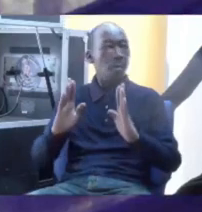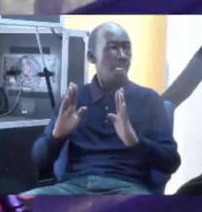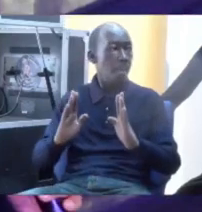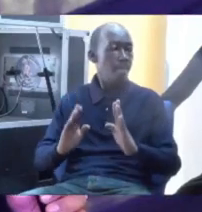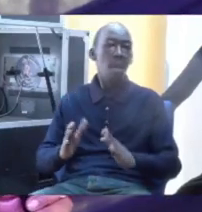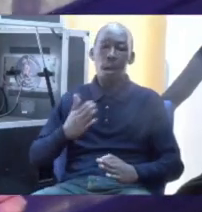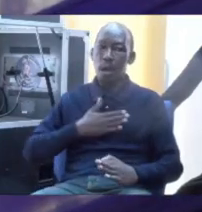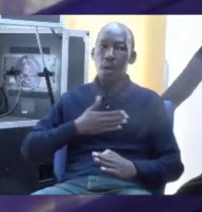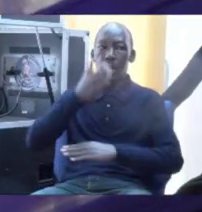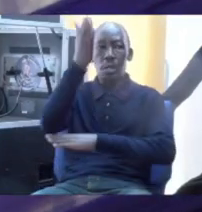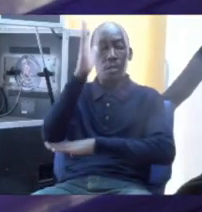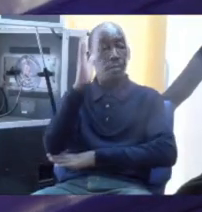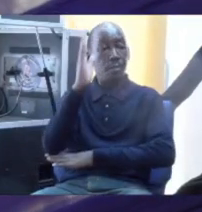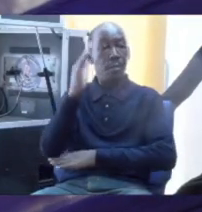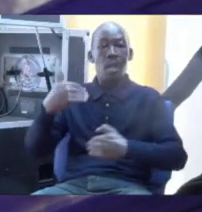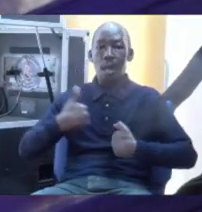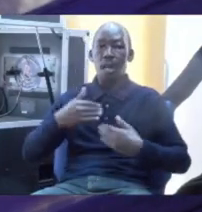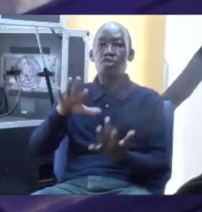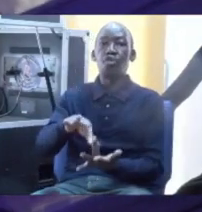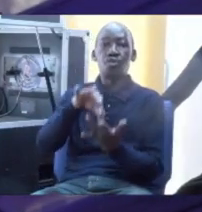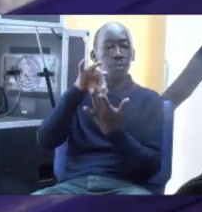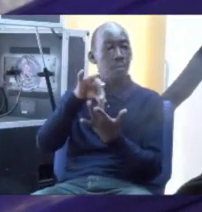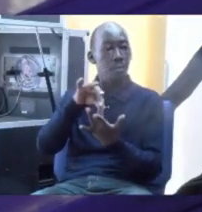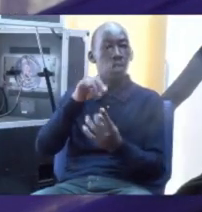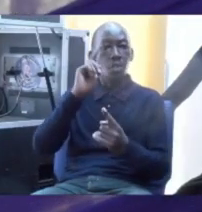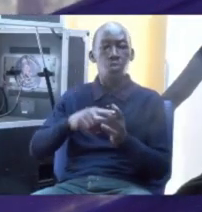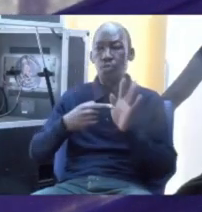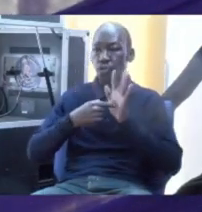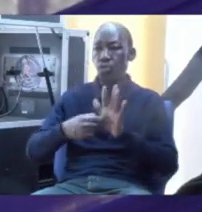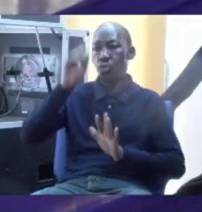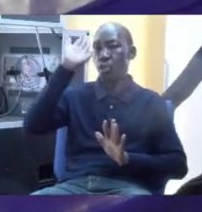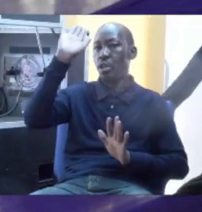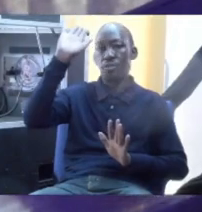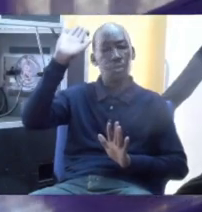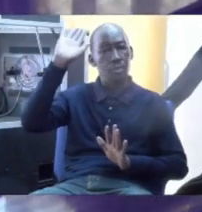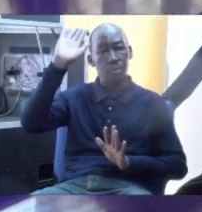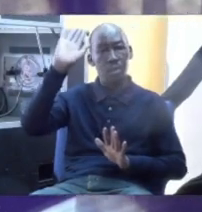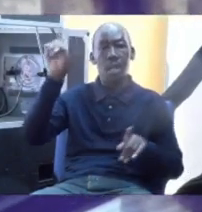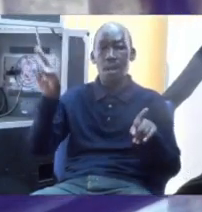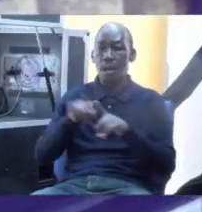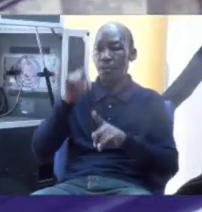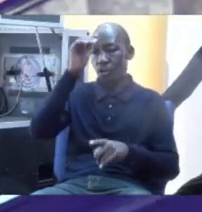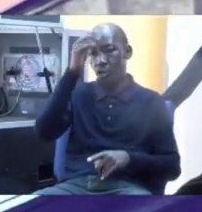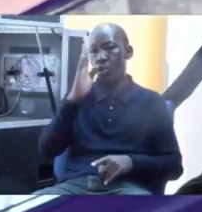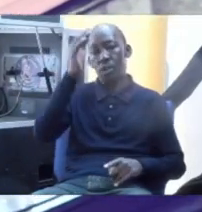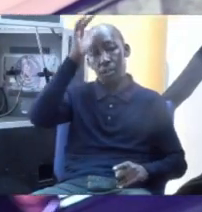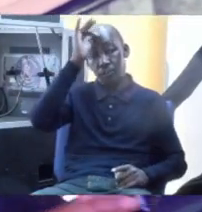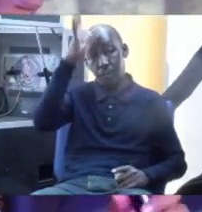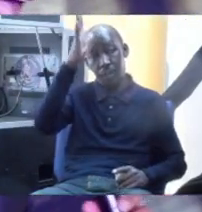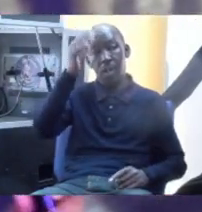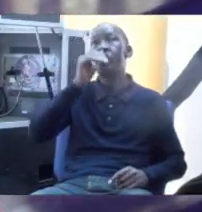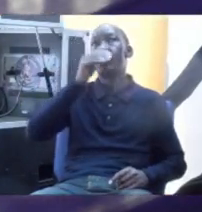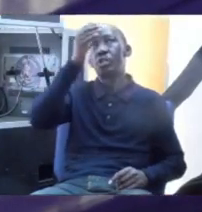our God has chosen to manifest himself as God the Father, as God